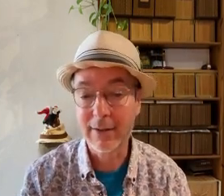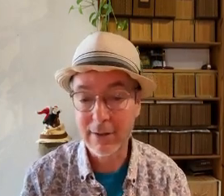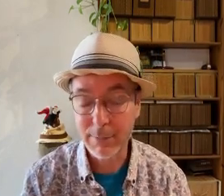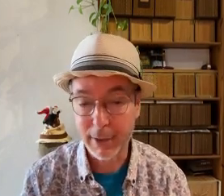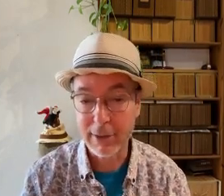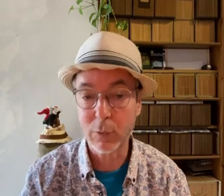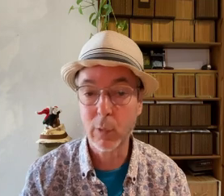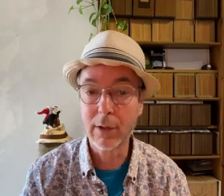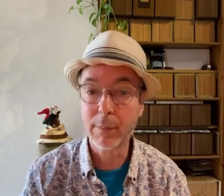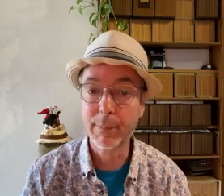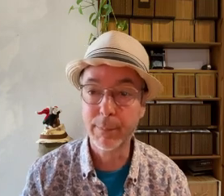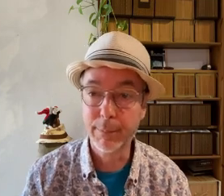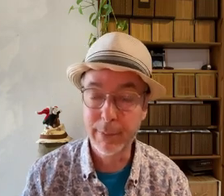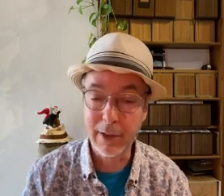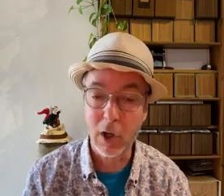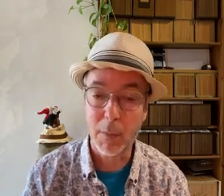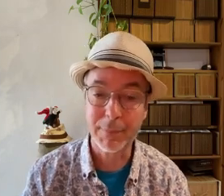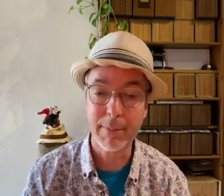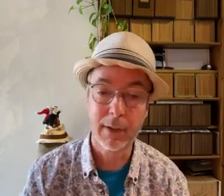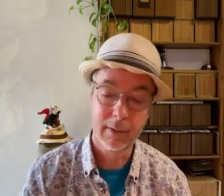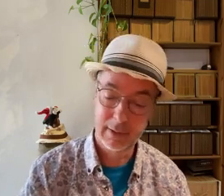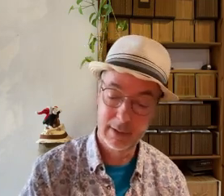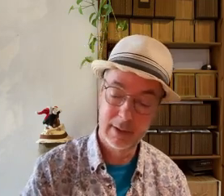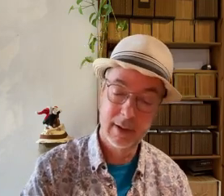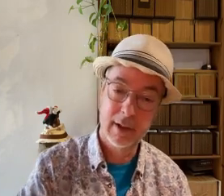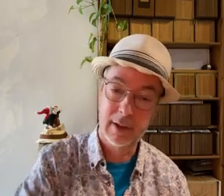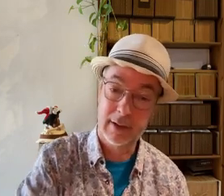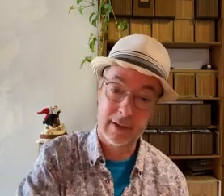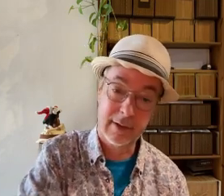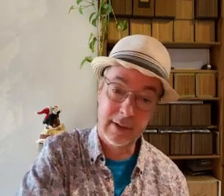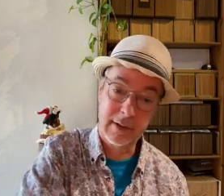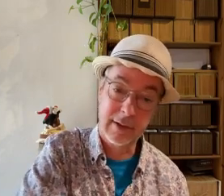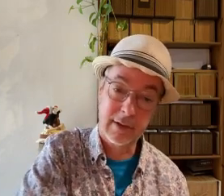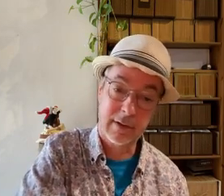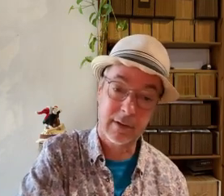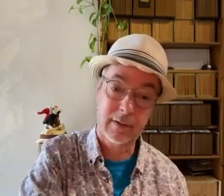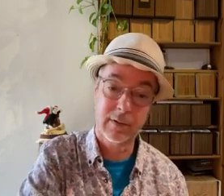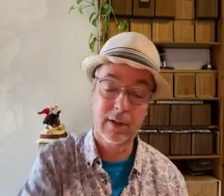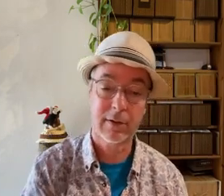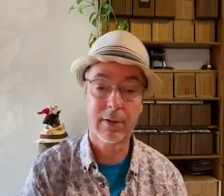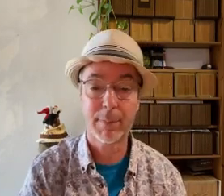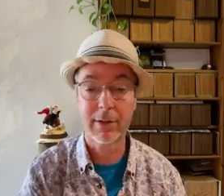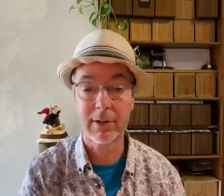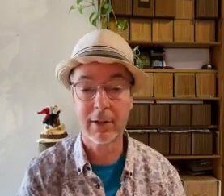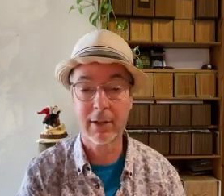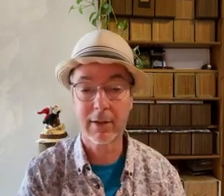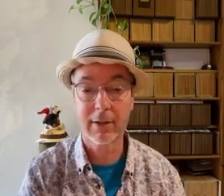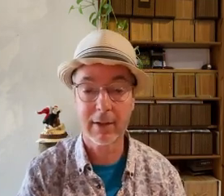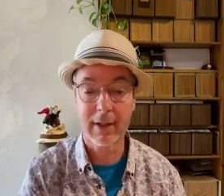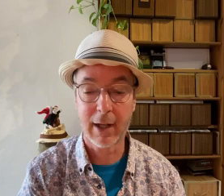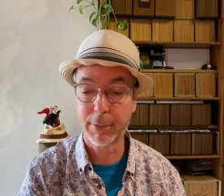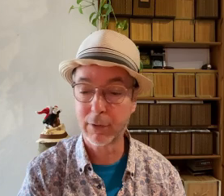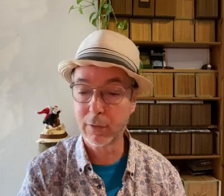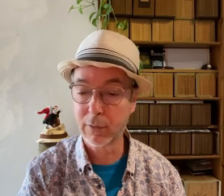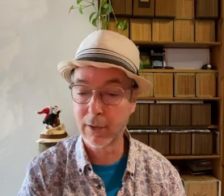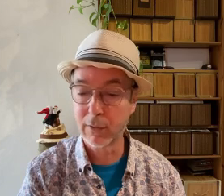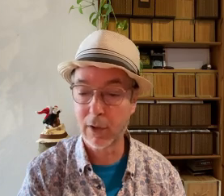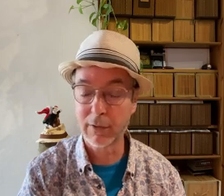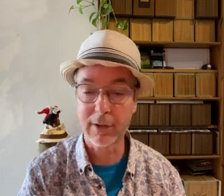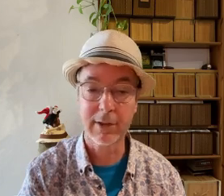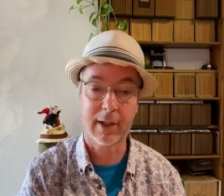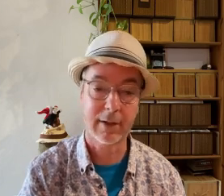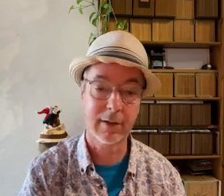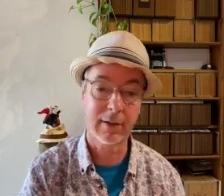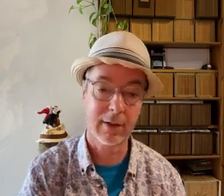the anticipation will be optimal. And that's the best thing that can happen to you. Then